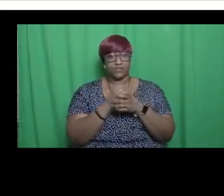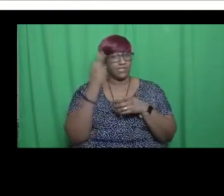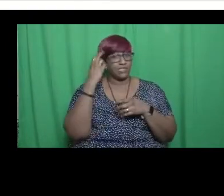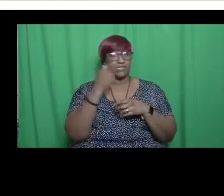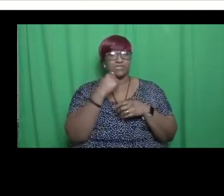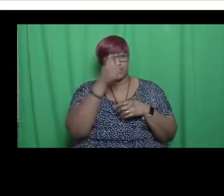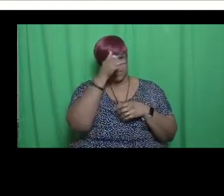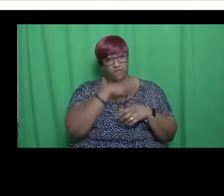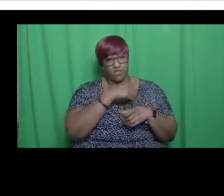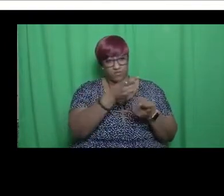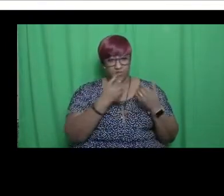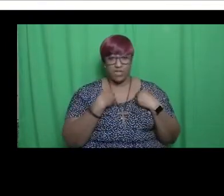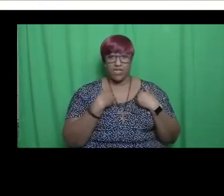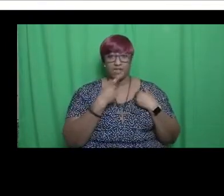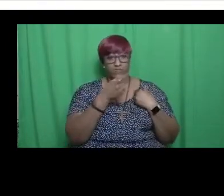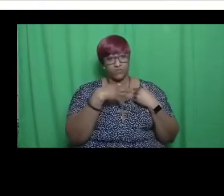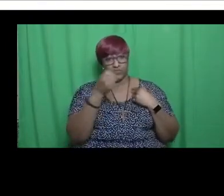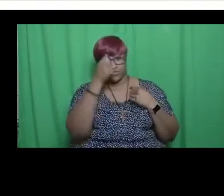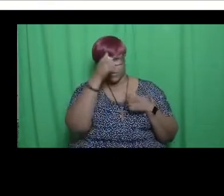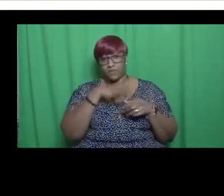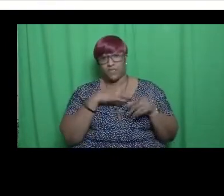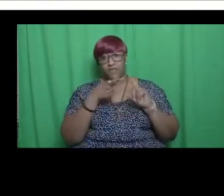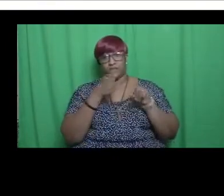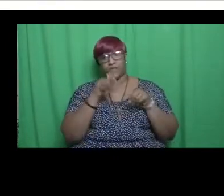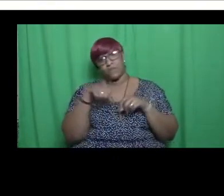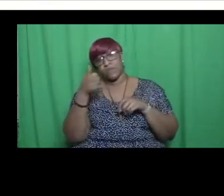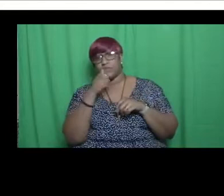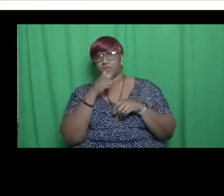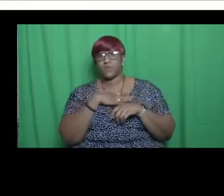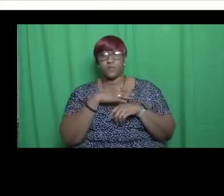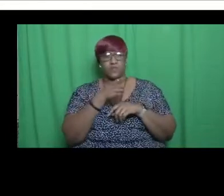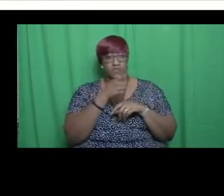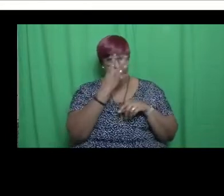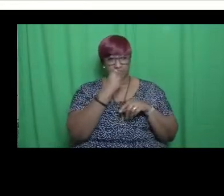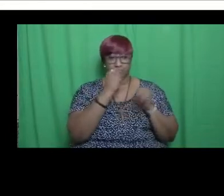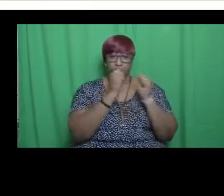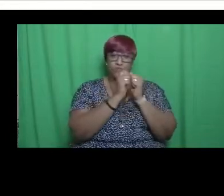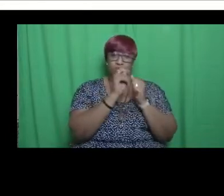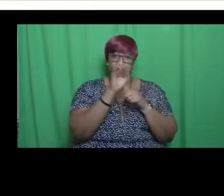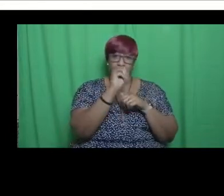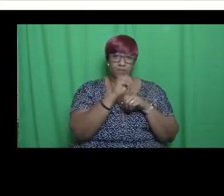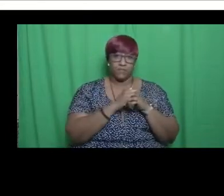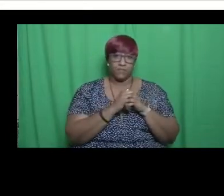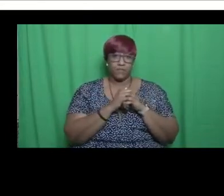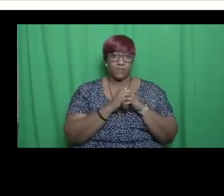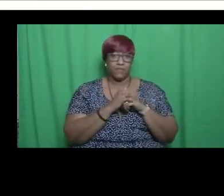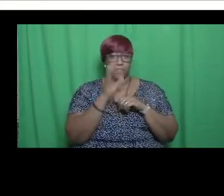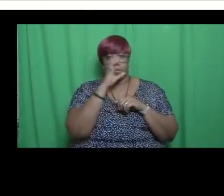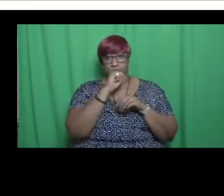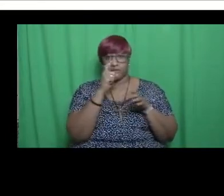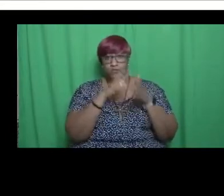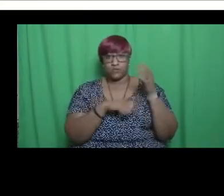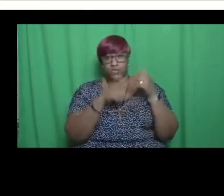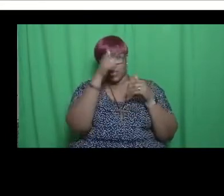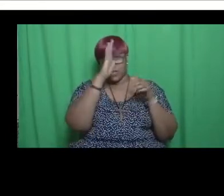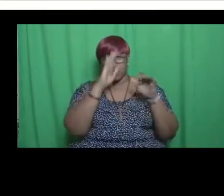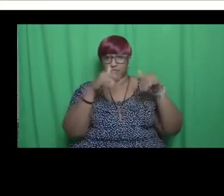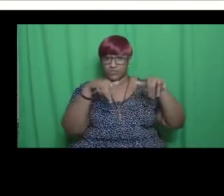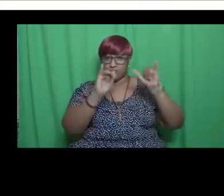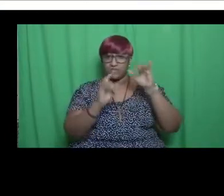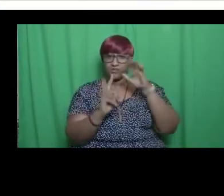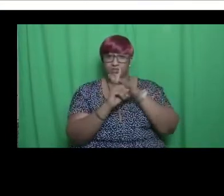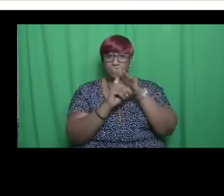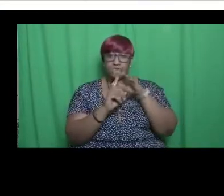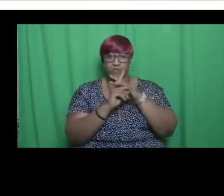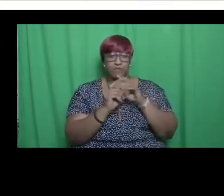the man that you got, you took that man from another woman and you shacking with him. But guess what? God still showed up.